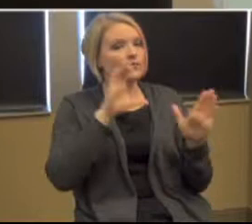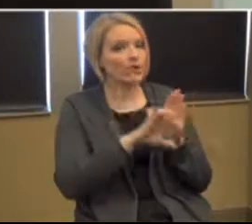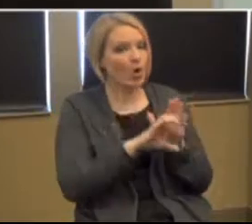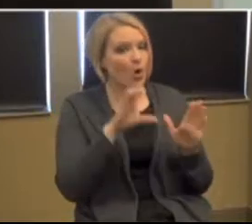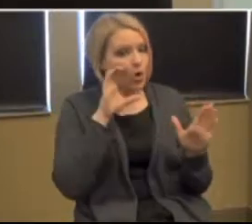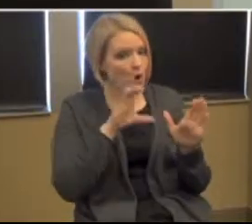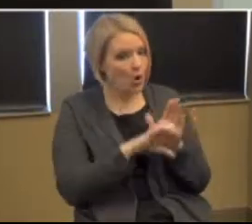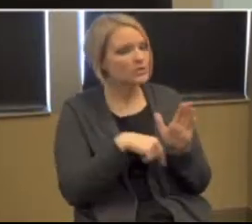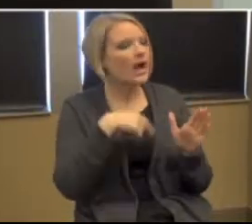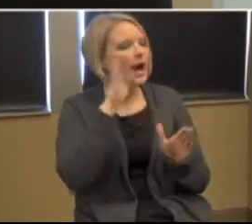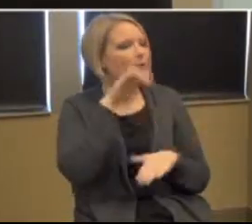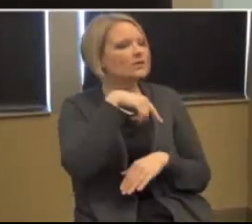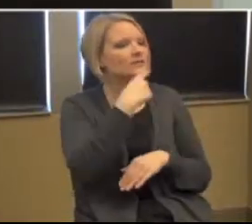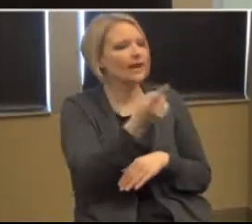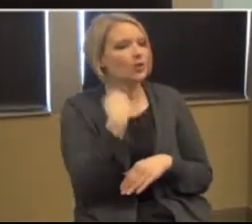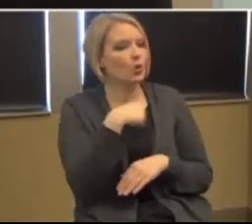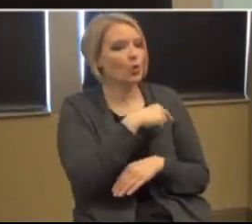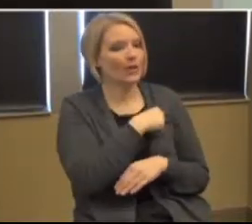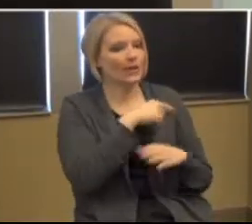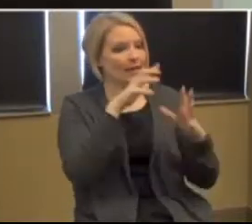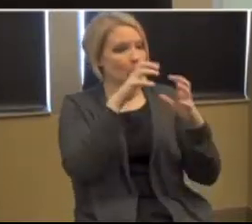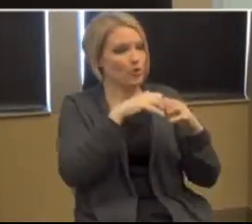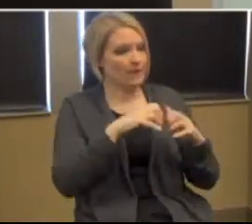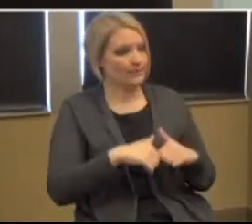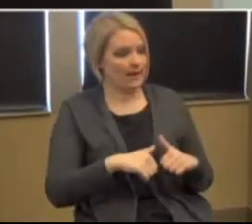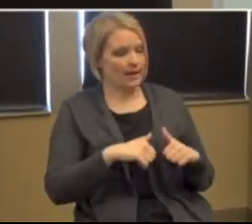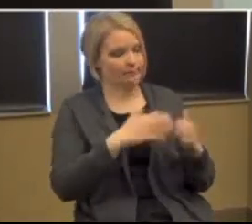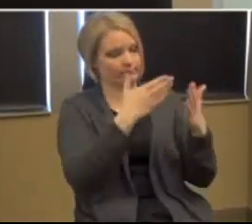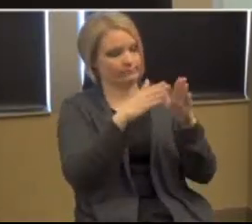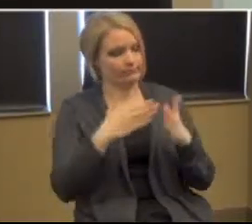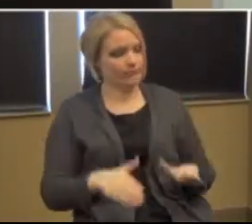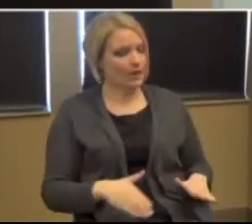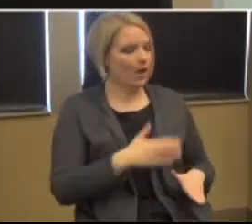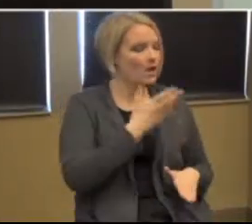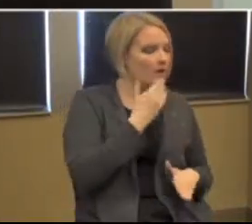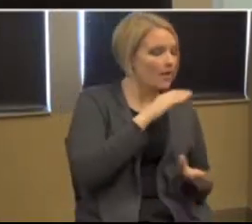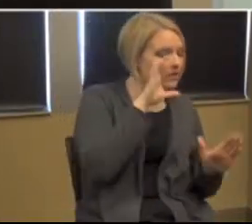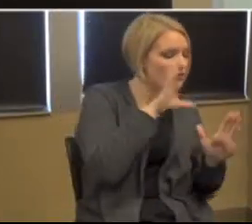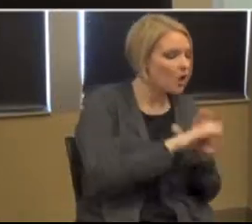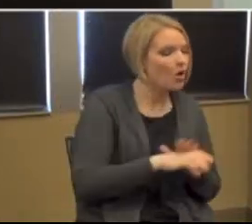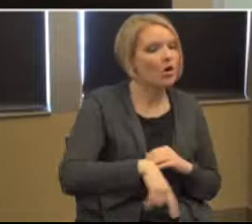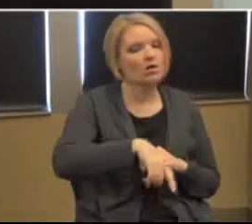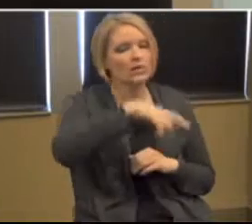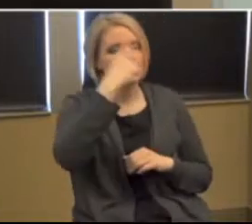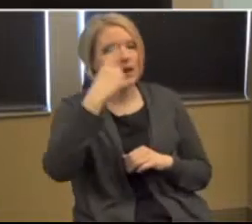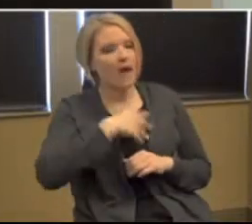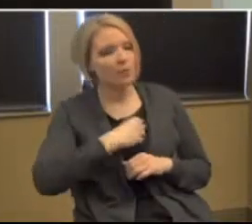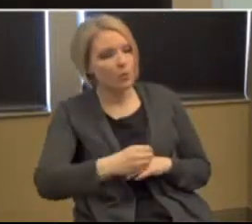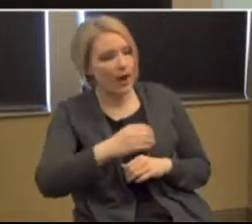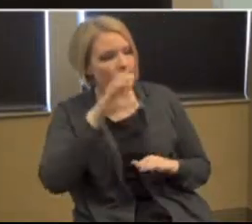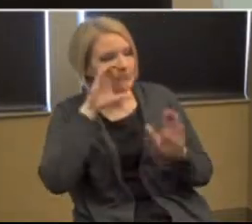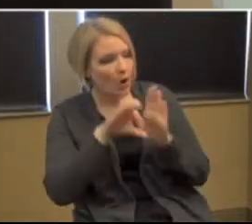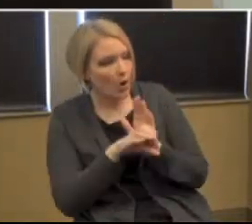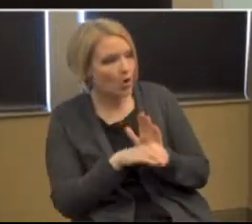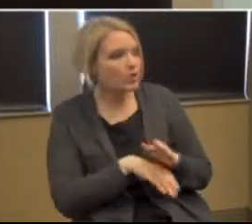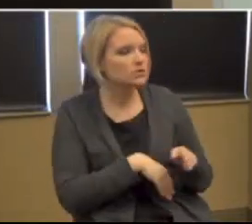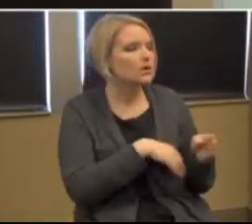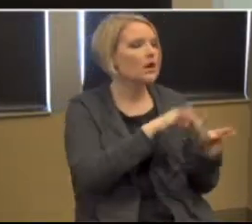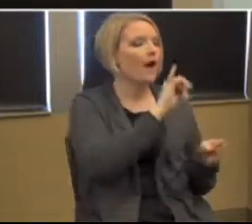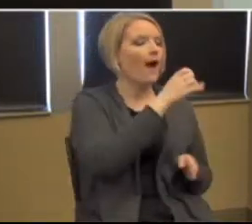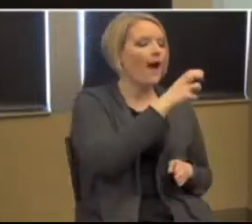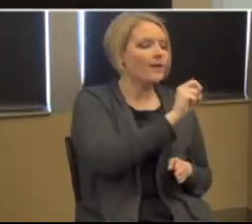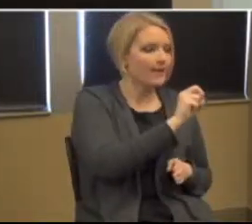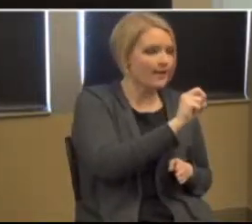will even tell you that we break down photos into color photos and black and white photos. And then we do icons or